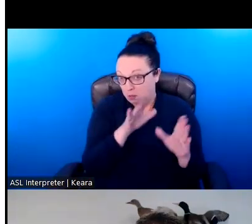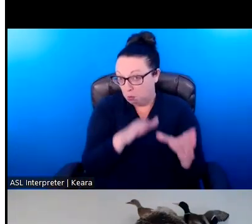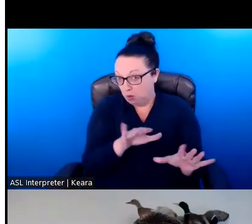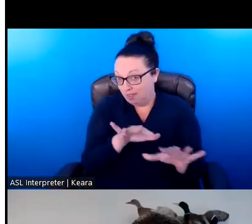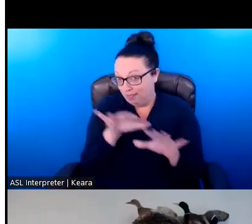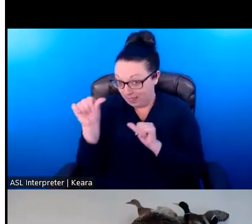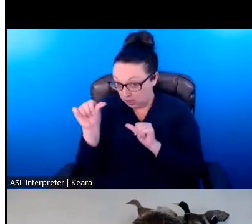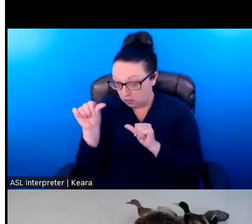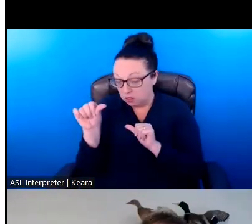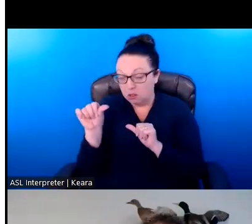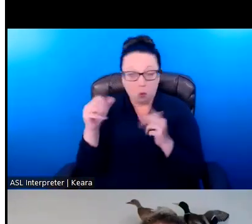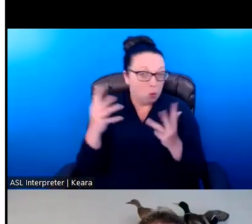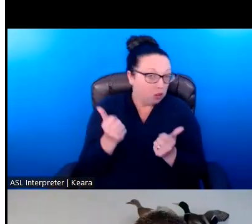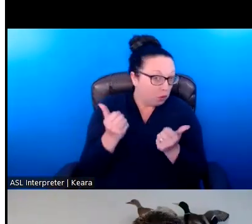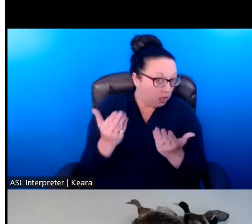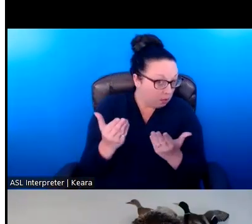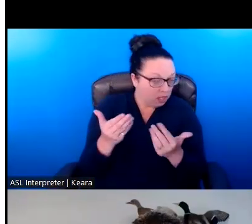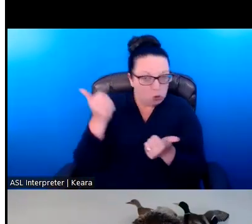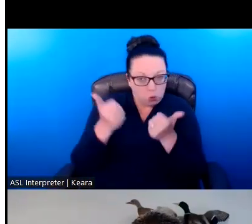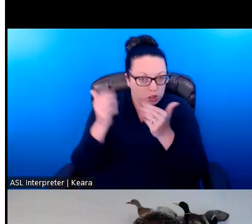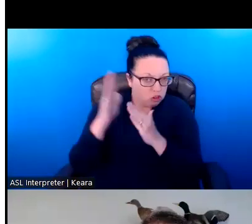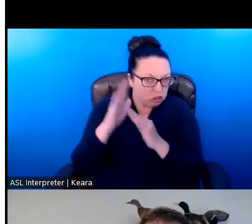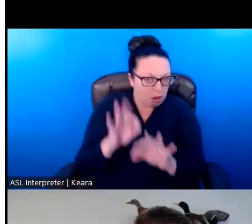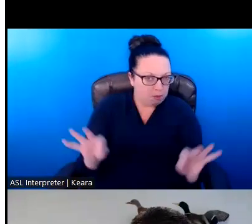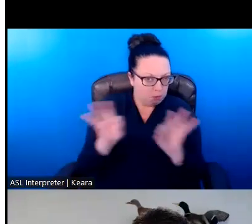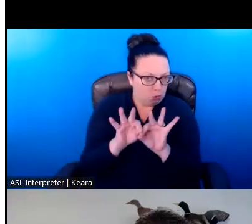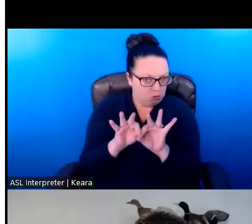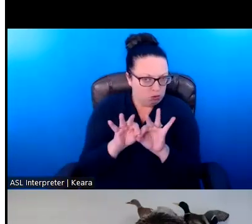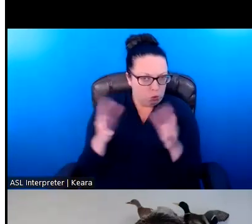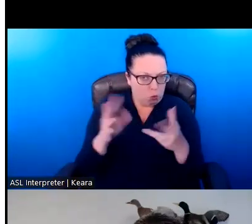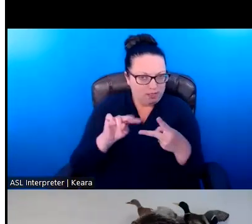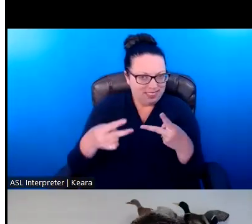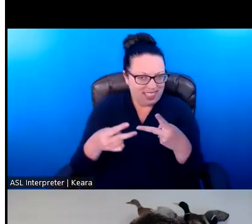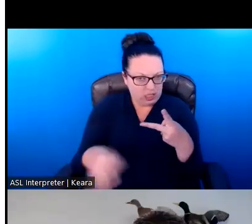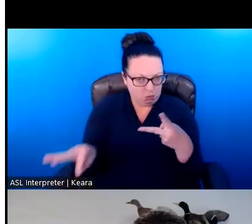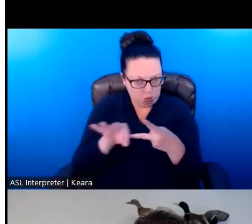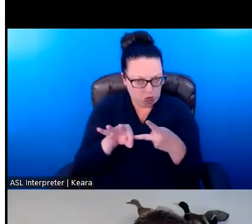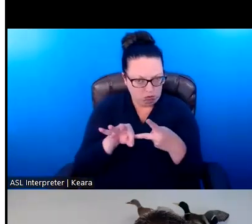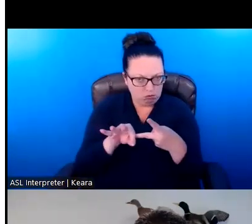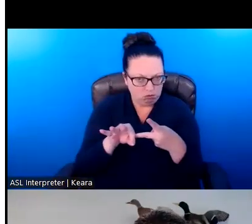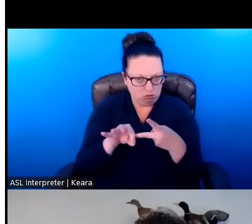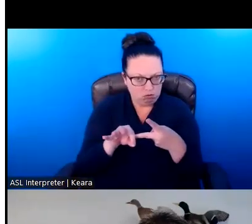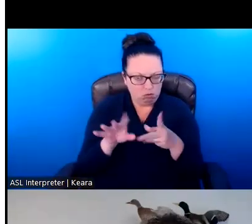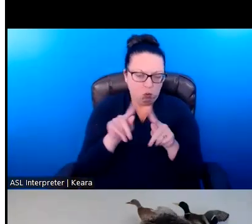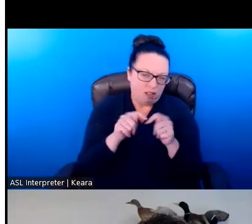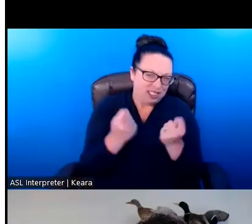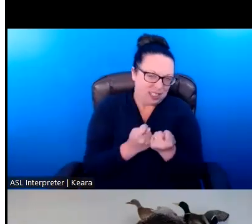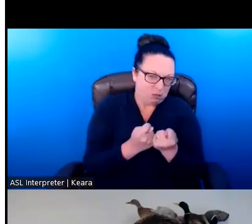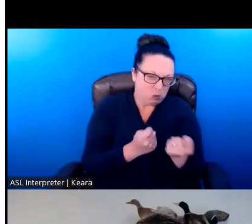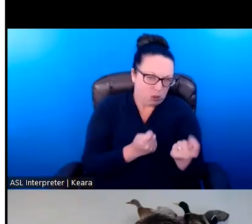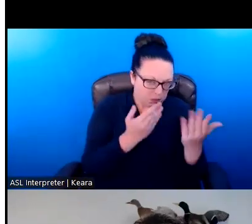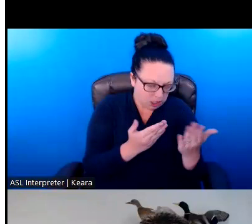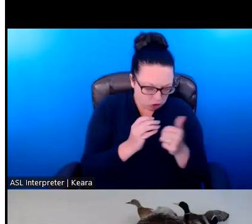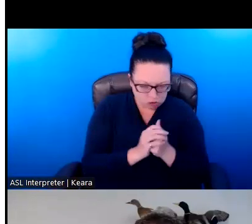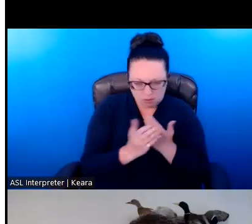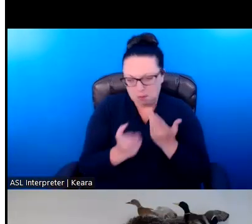Z? Okay, these are important. Which one's the most important? Which one's the second most important, according to the treatment team recommendations? And you